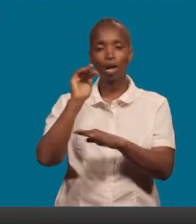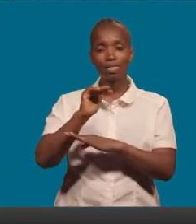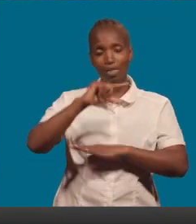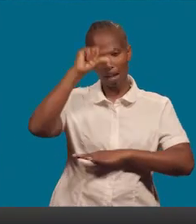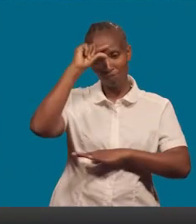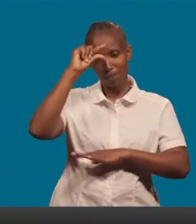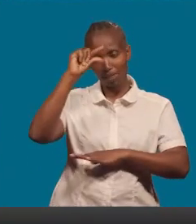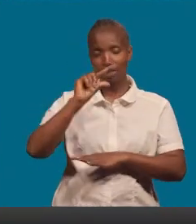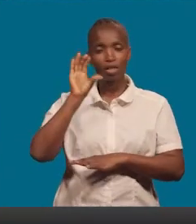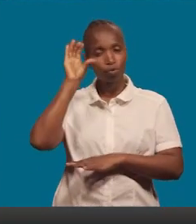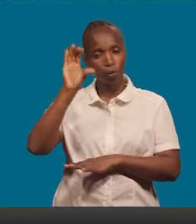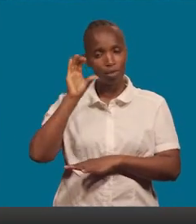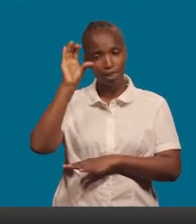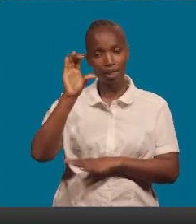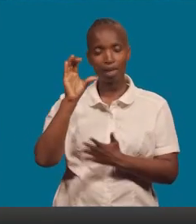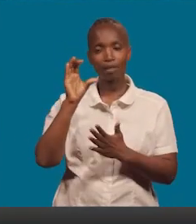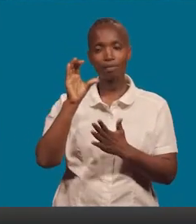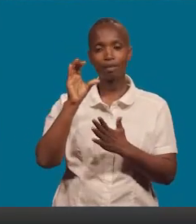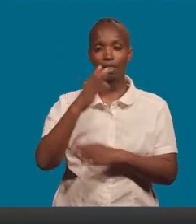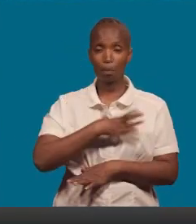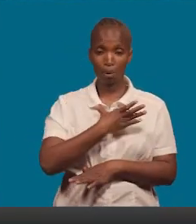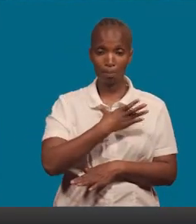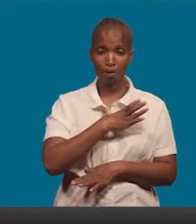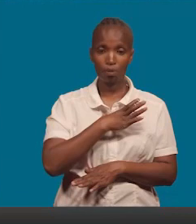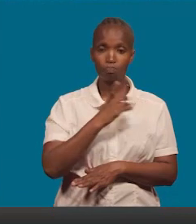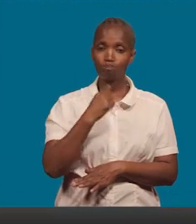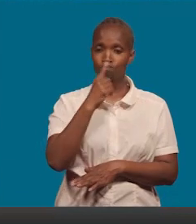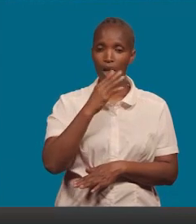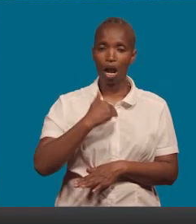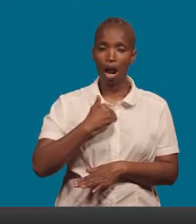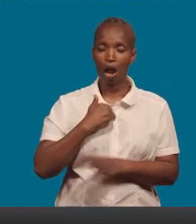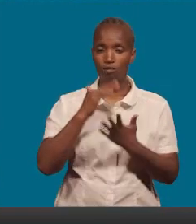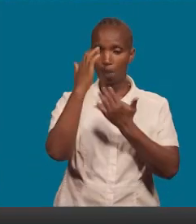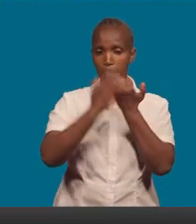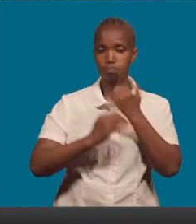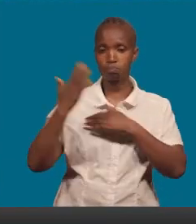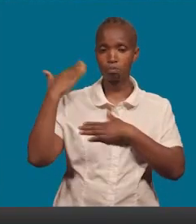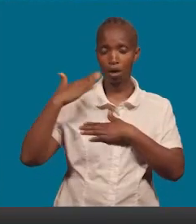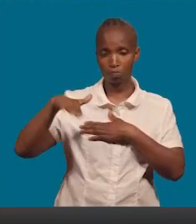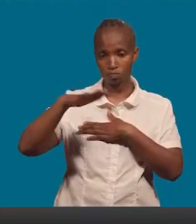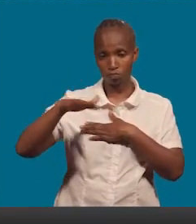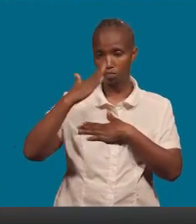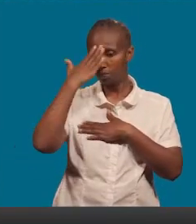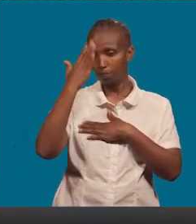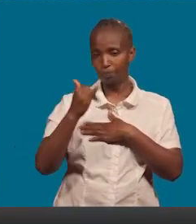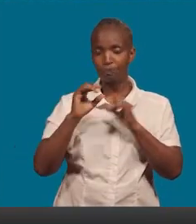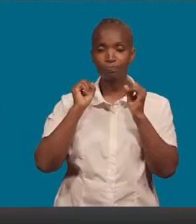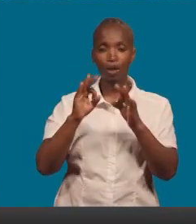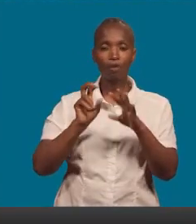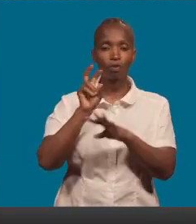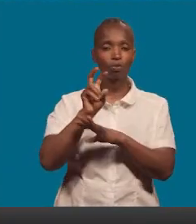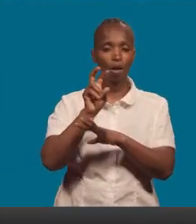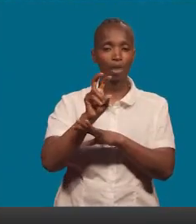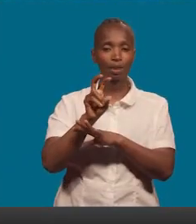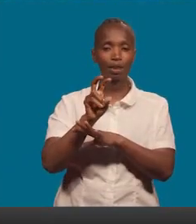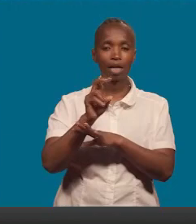like to urge the government to consider the comrades who come from poor backgrounds, because